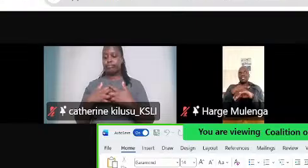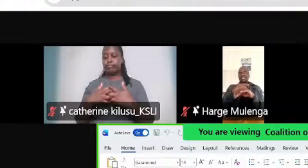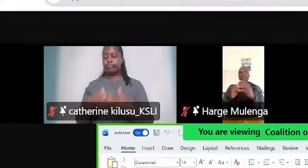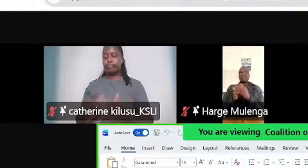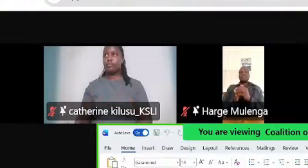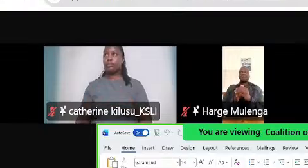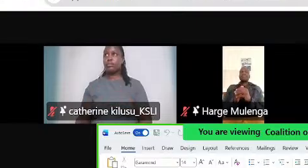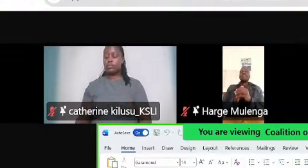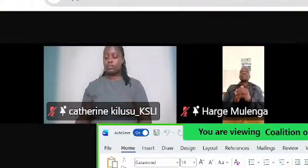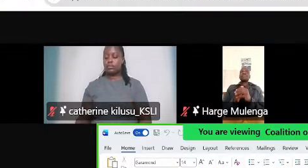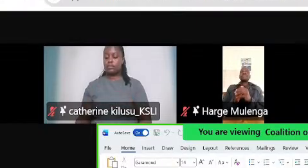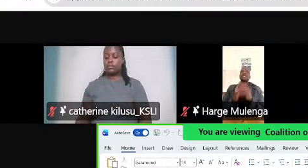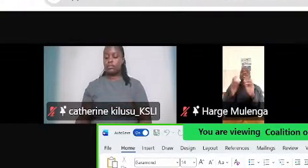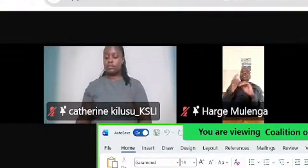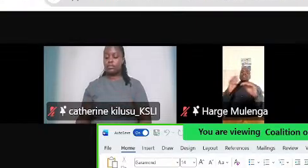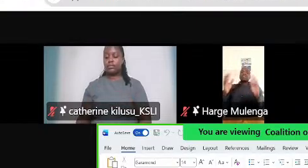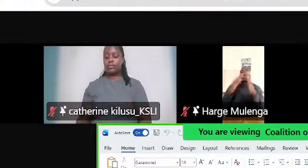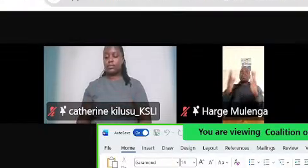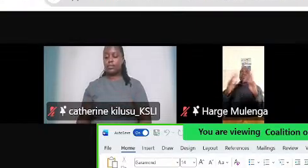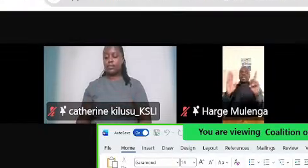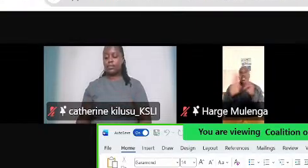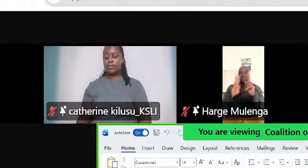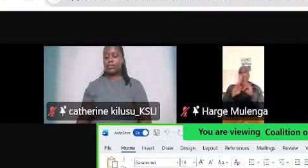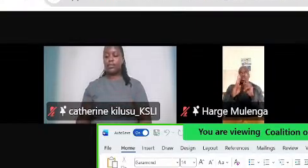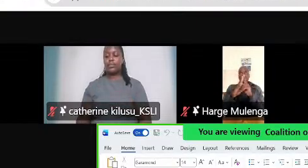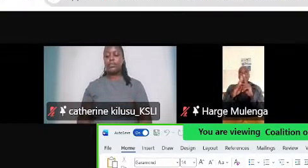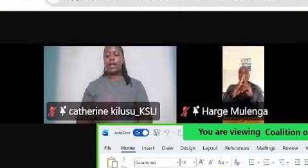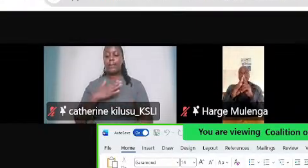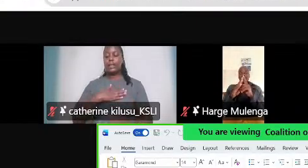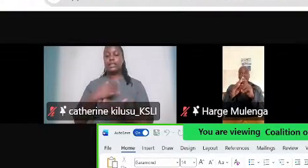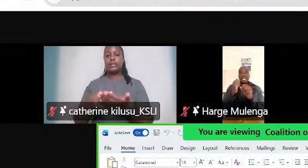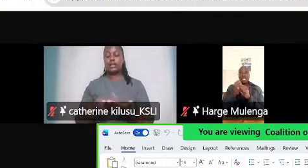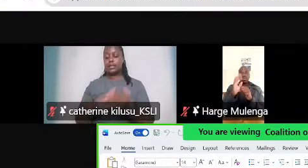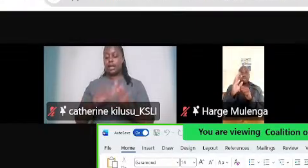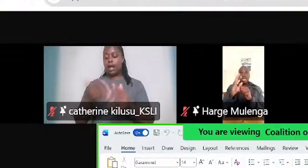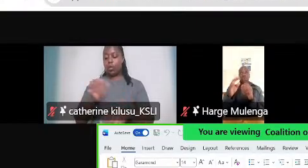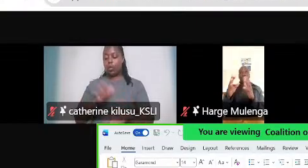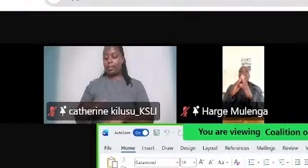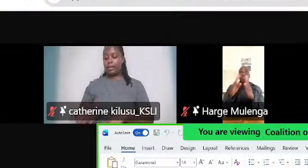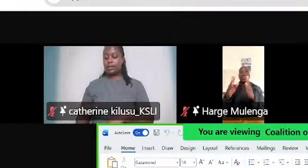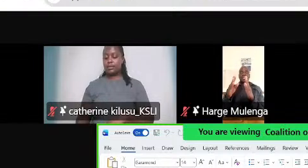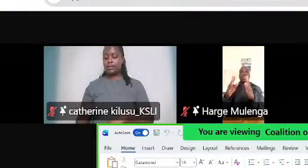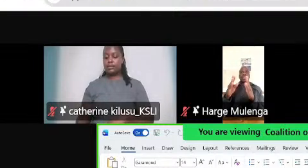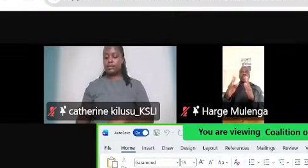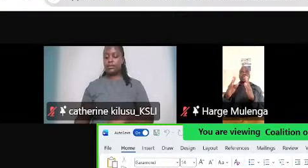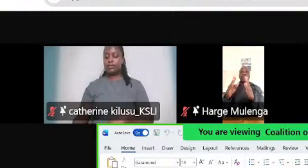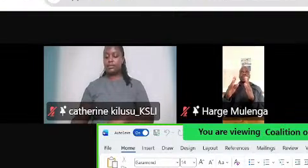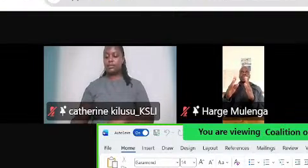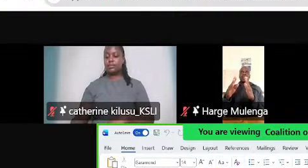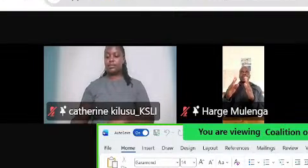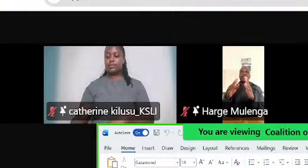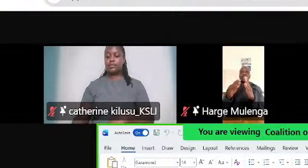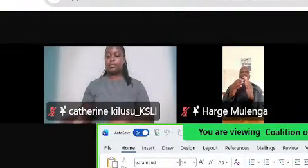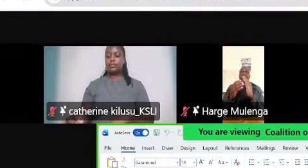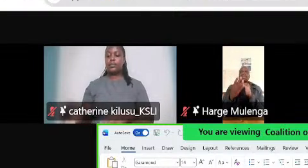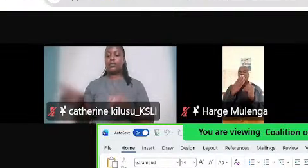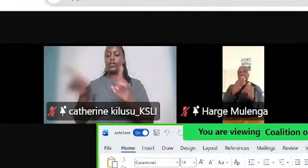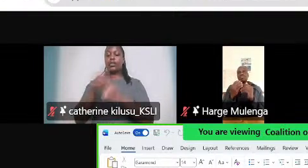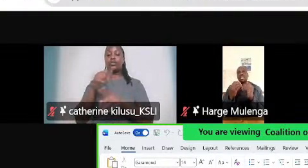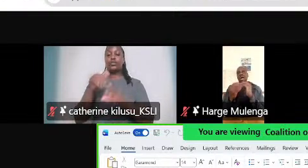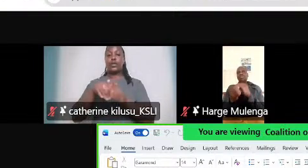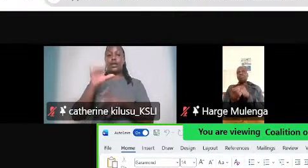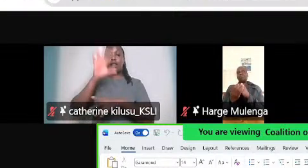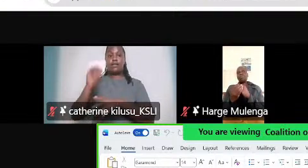In your line of work, kindly discuss how women with mental and psychosocial disabilities in Africa remain